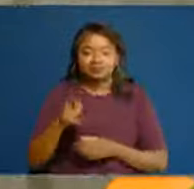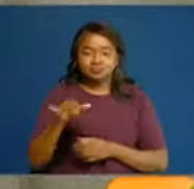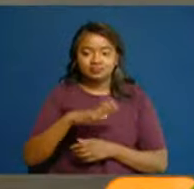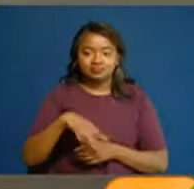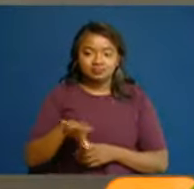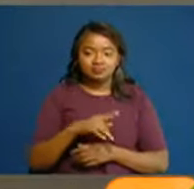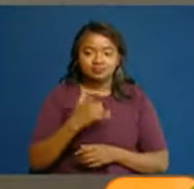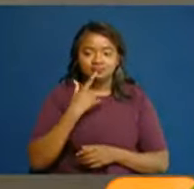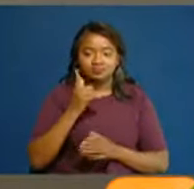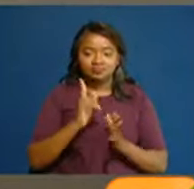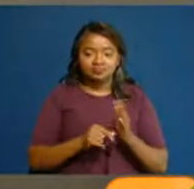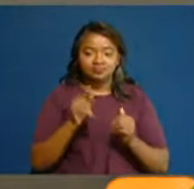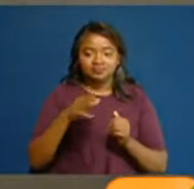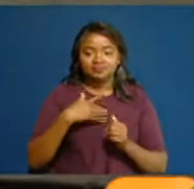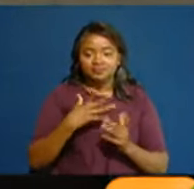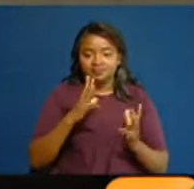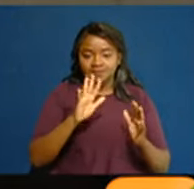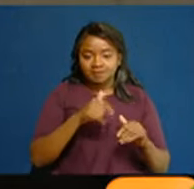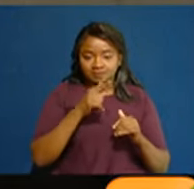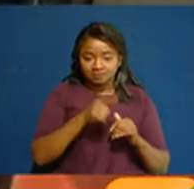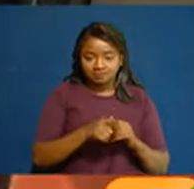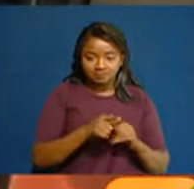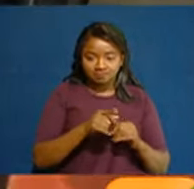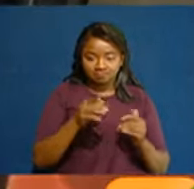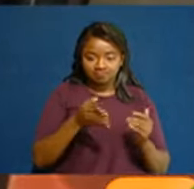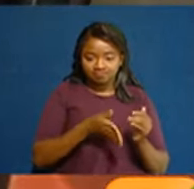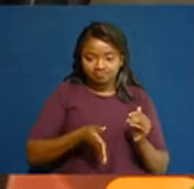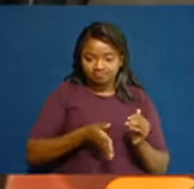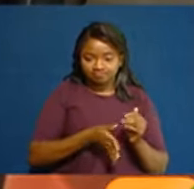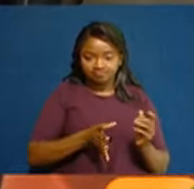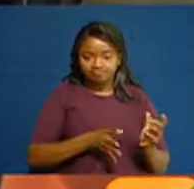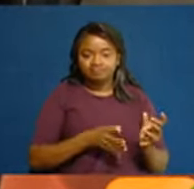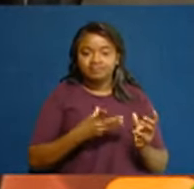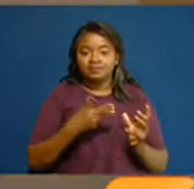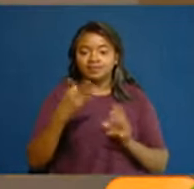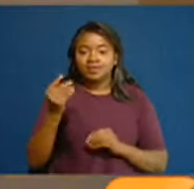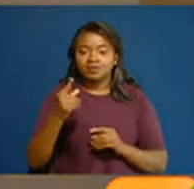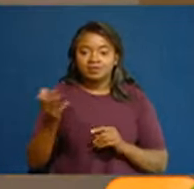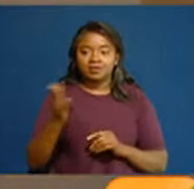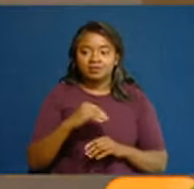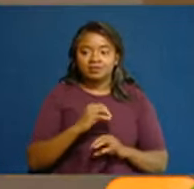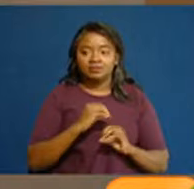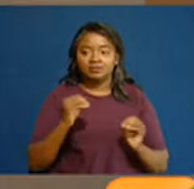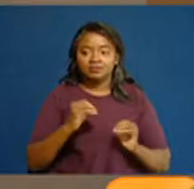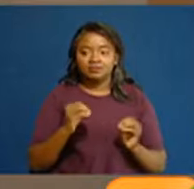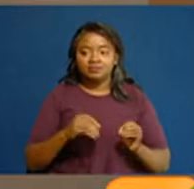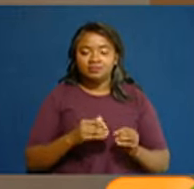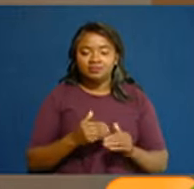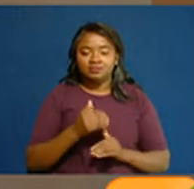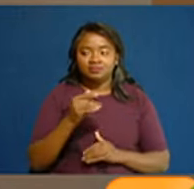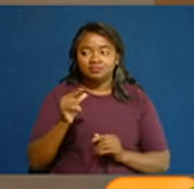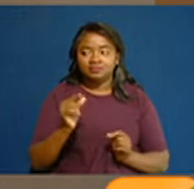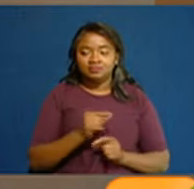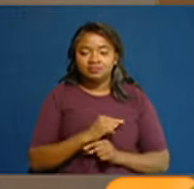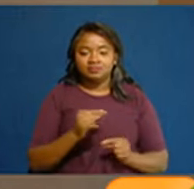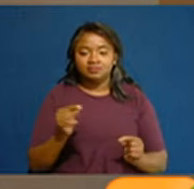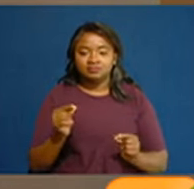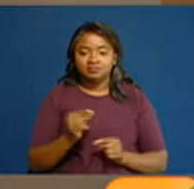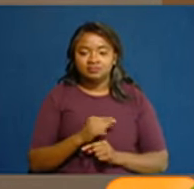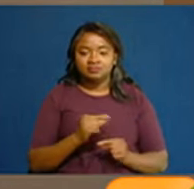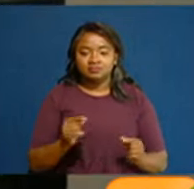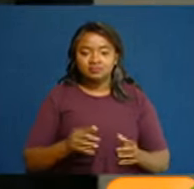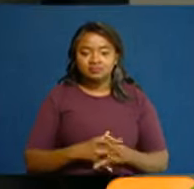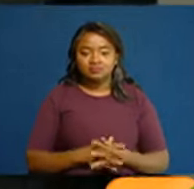walked out of the party a few minutes to midnight and never returned. Few minutes later, she was discovered on the ground floor in a sorry